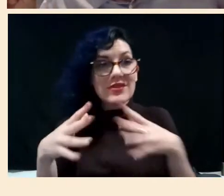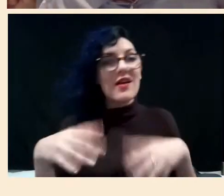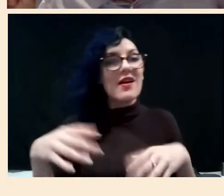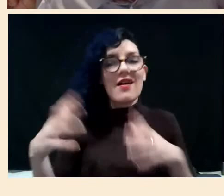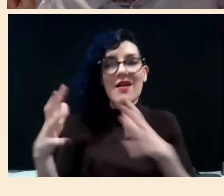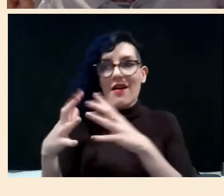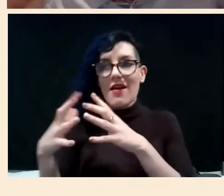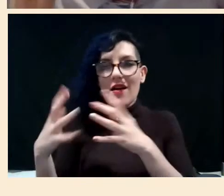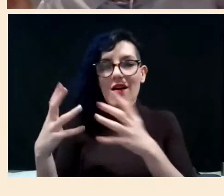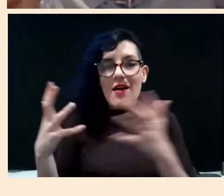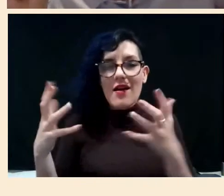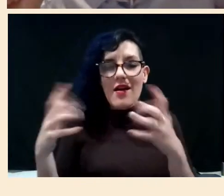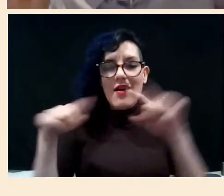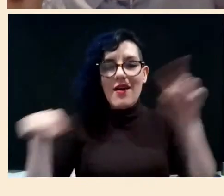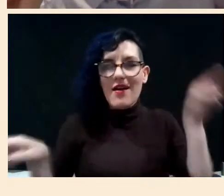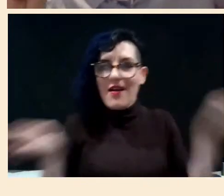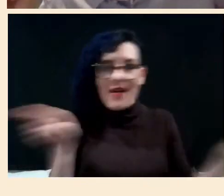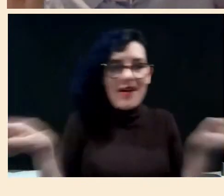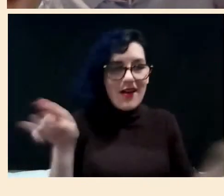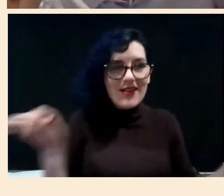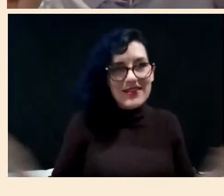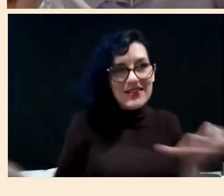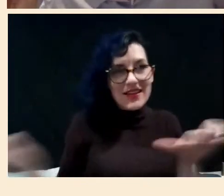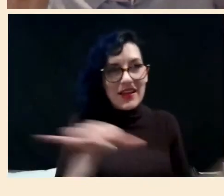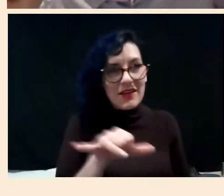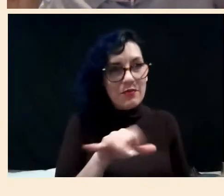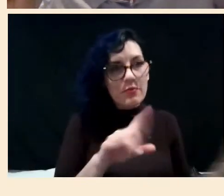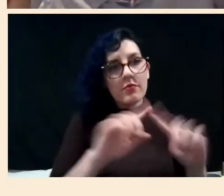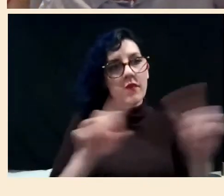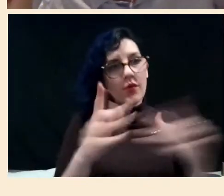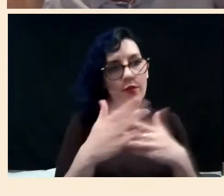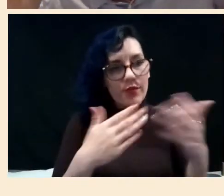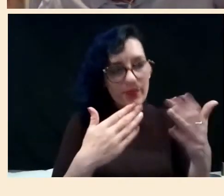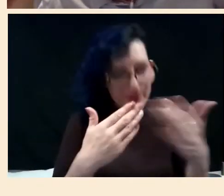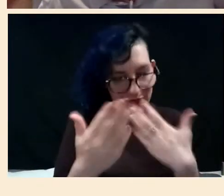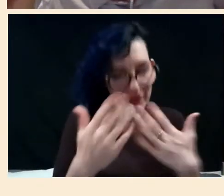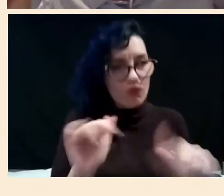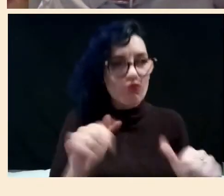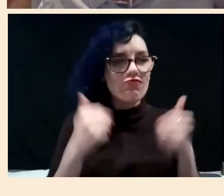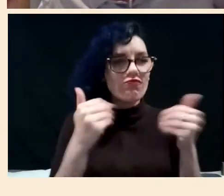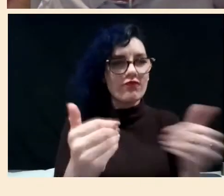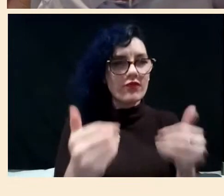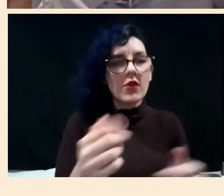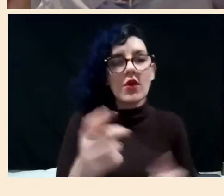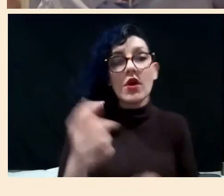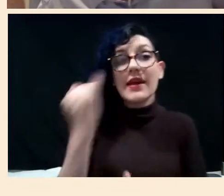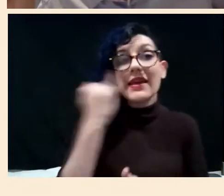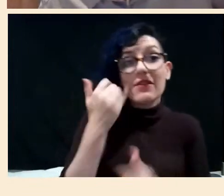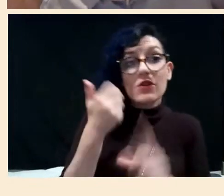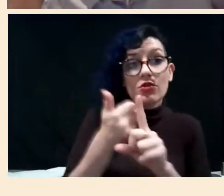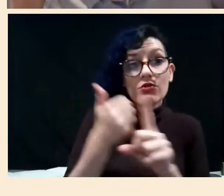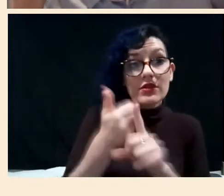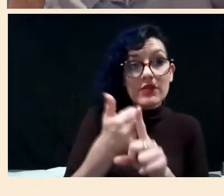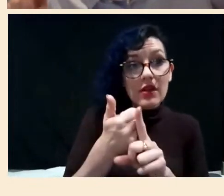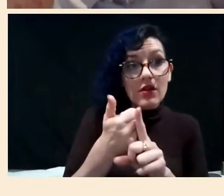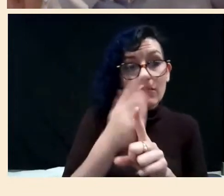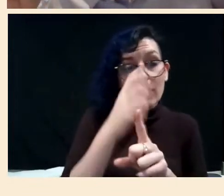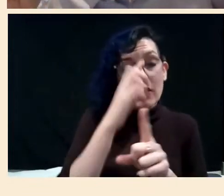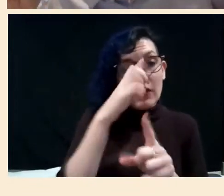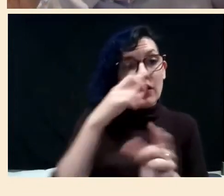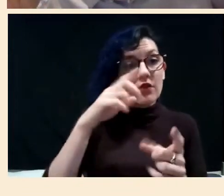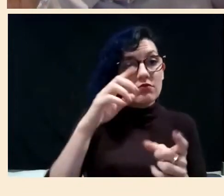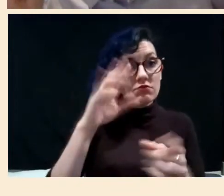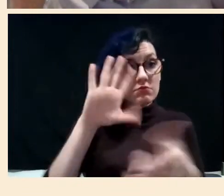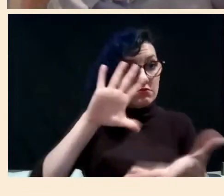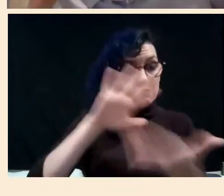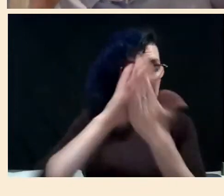what would it be? What specific team would you play for? And most important, what would your walk-up music be? Senator